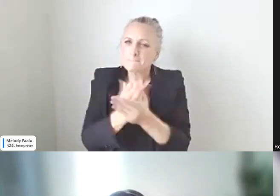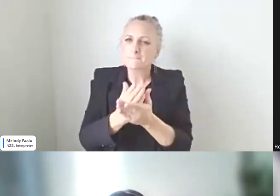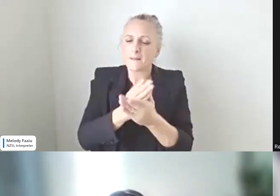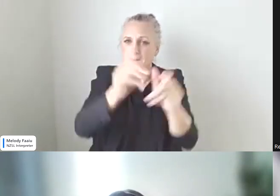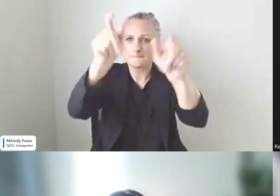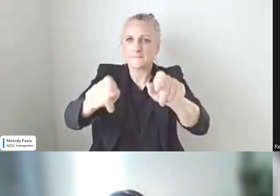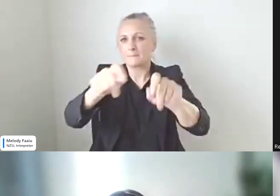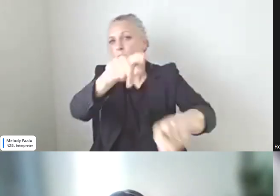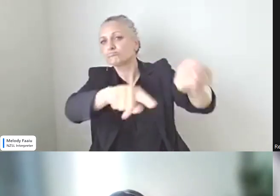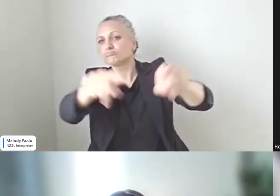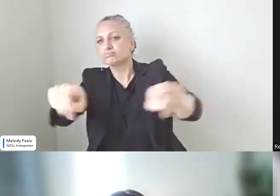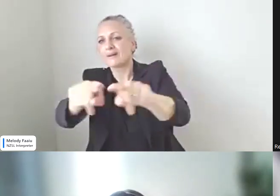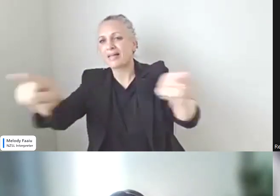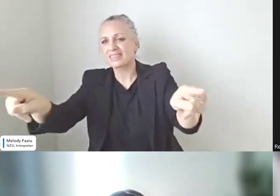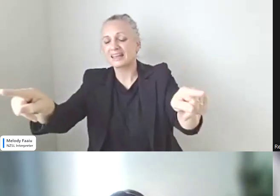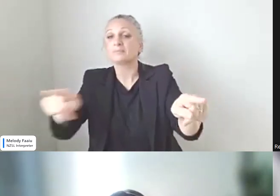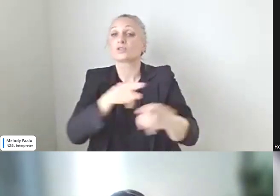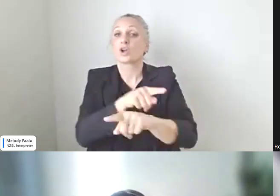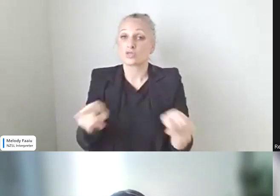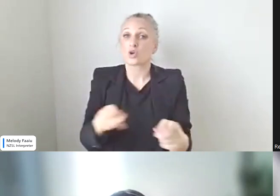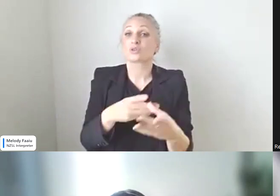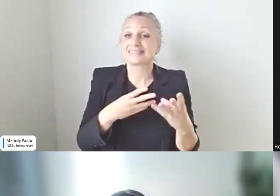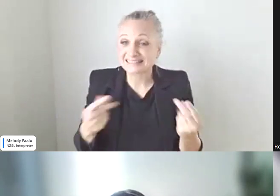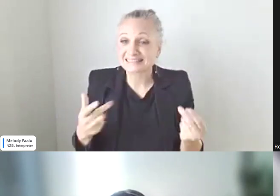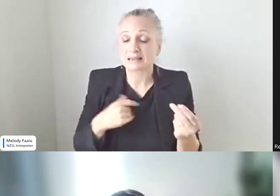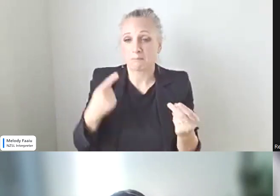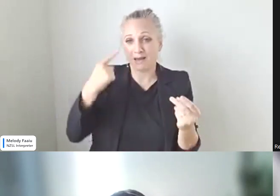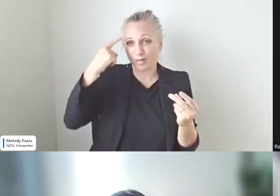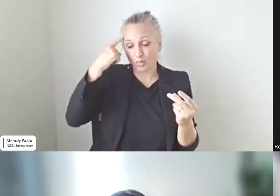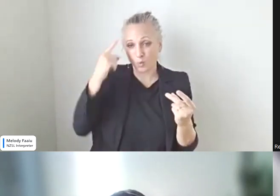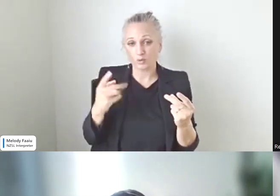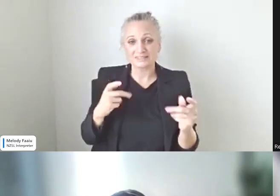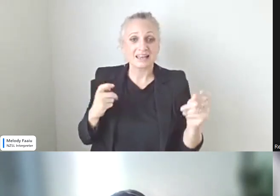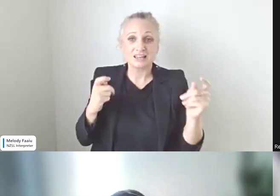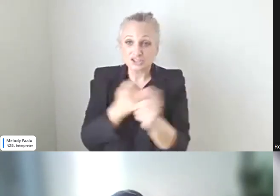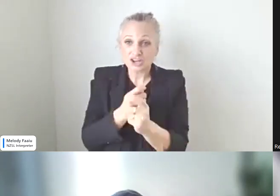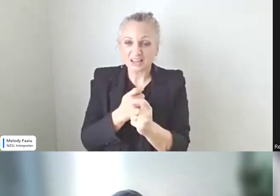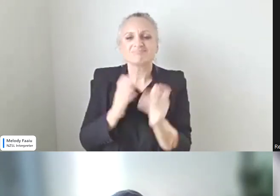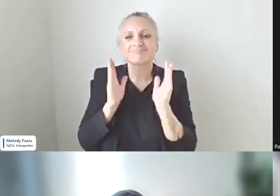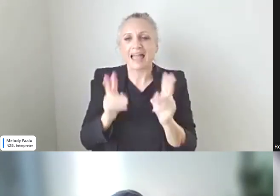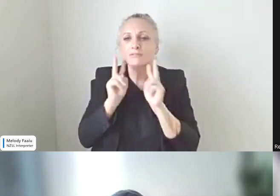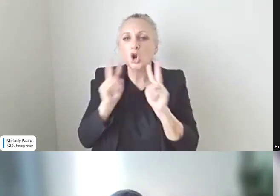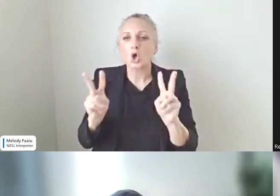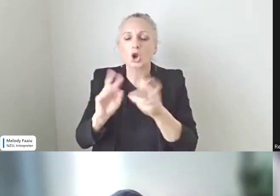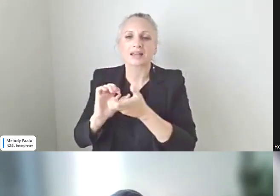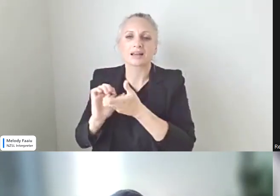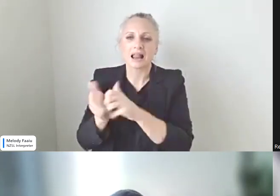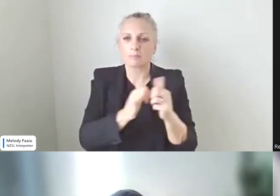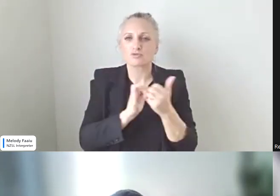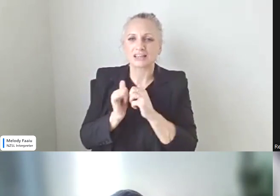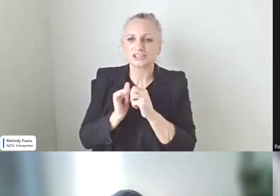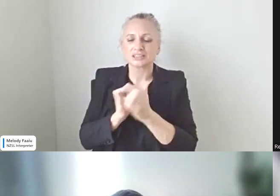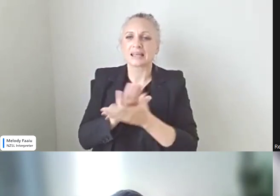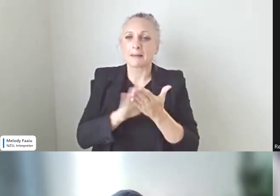area. Driving change is going to require collaborative efforts. It means government bodies, technology companies,